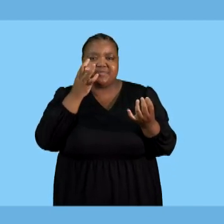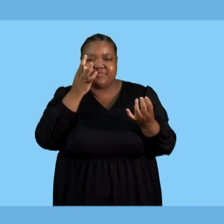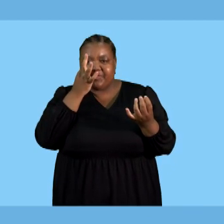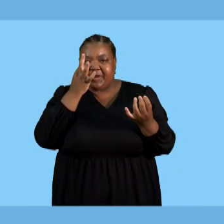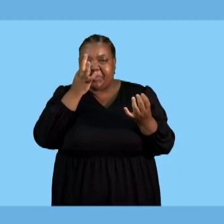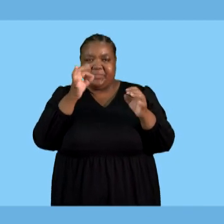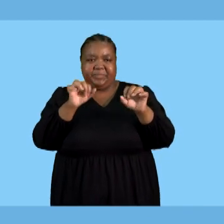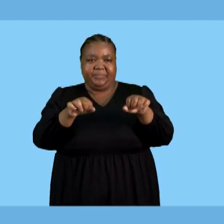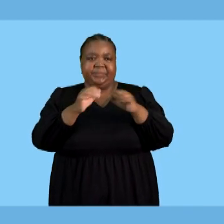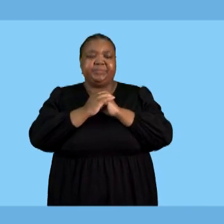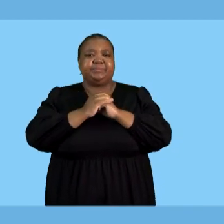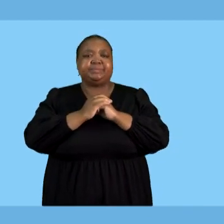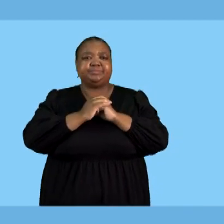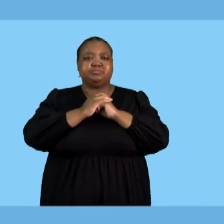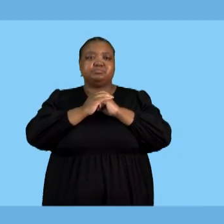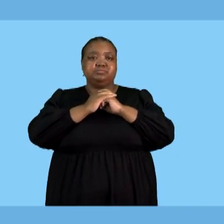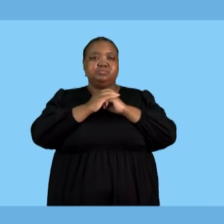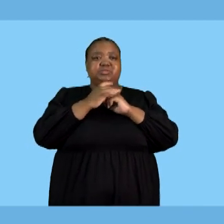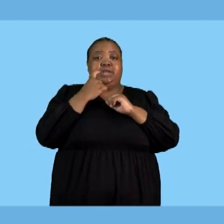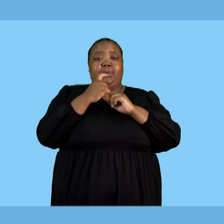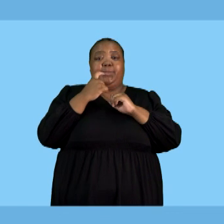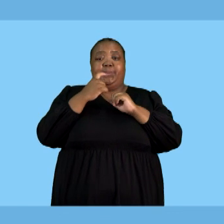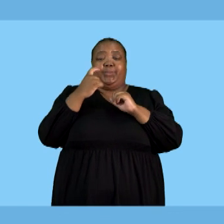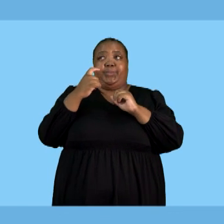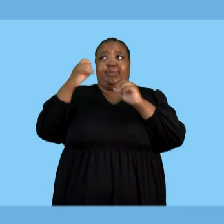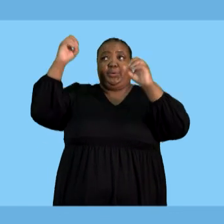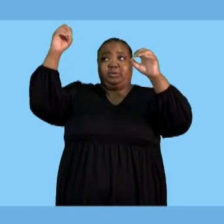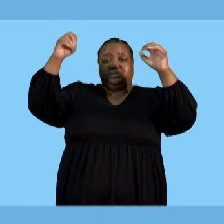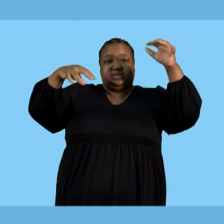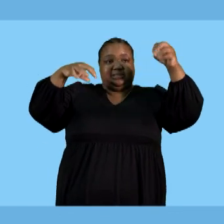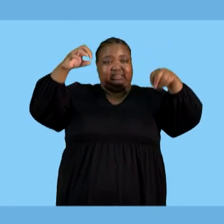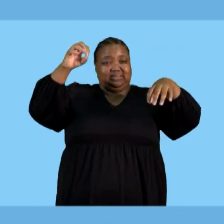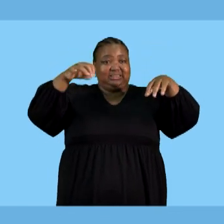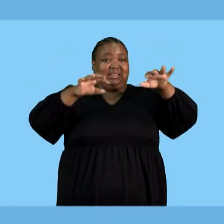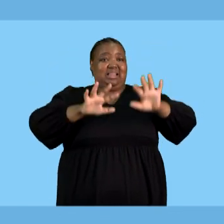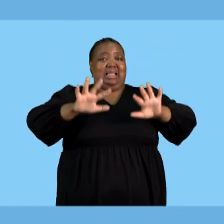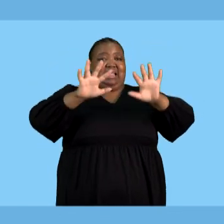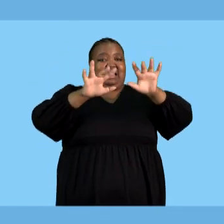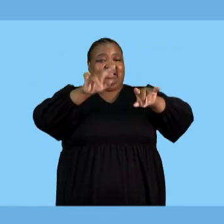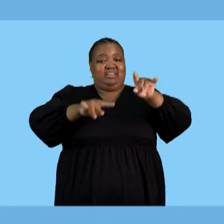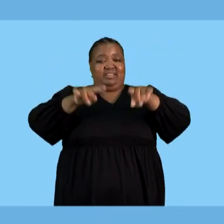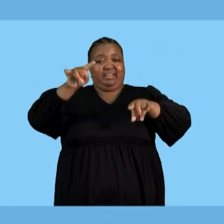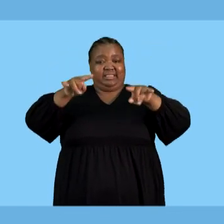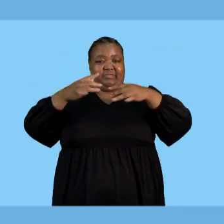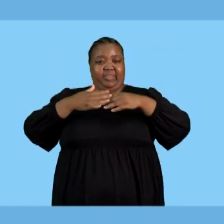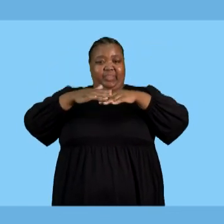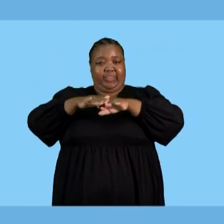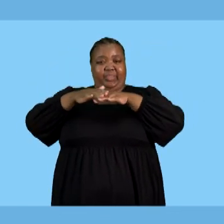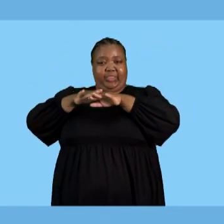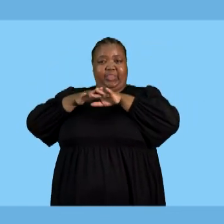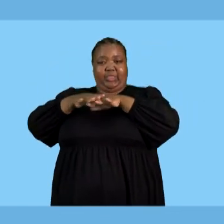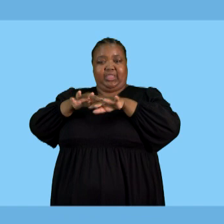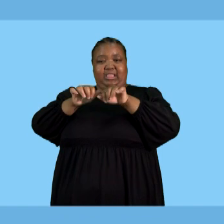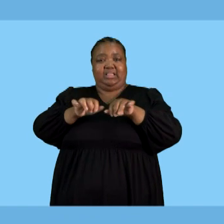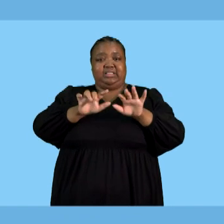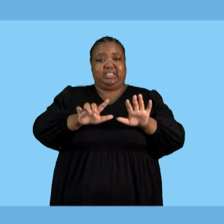rose. So white light, as we've said, it is a mixture of different colors. Remember, 7 colors,